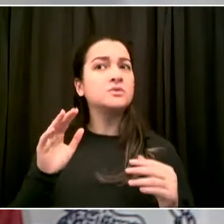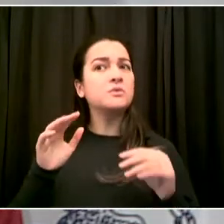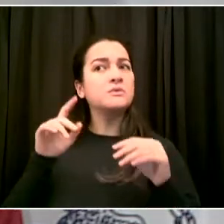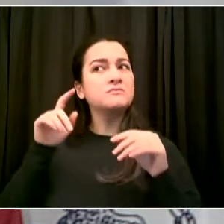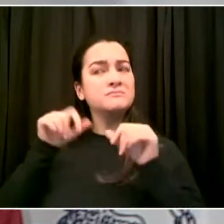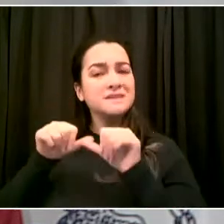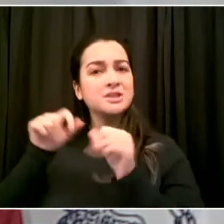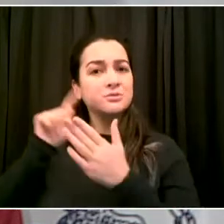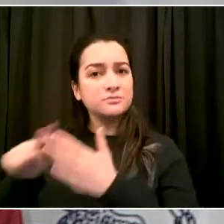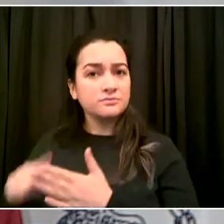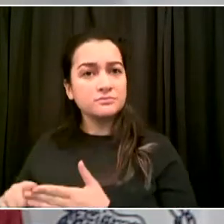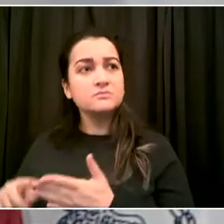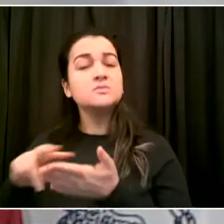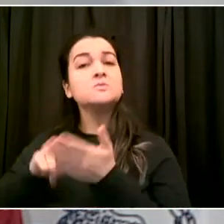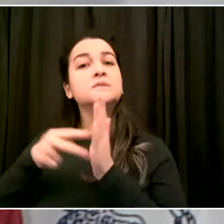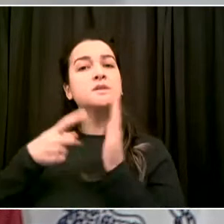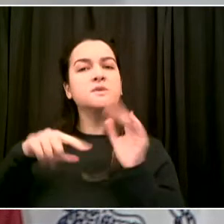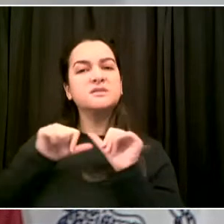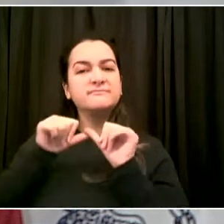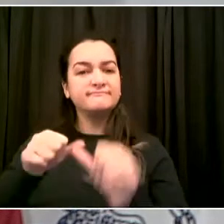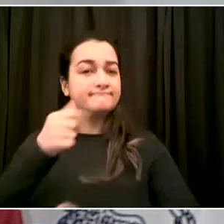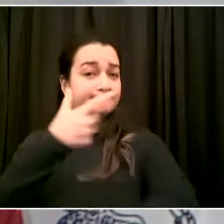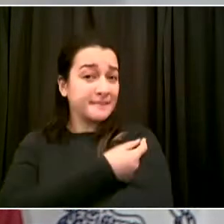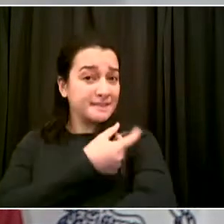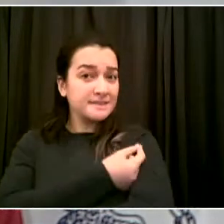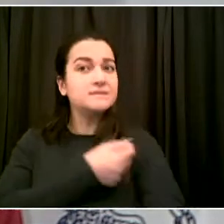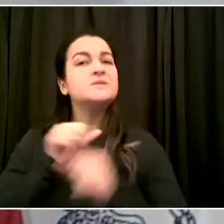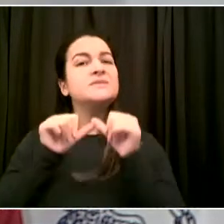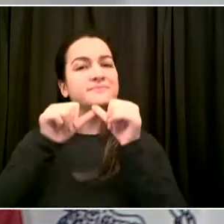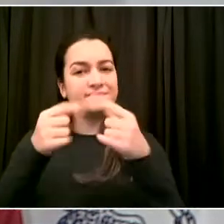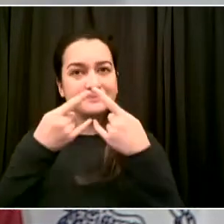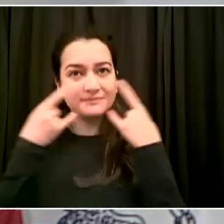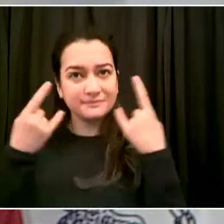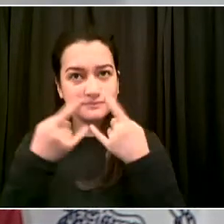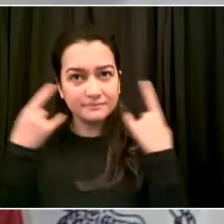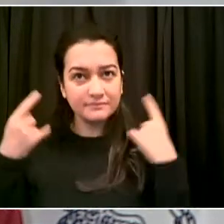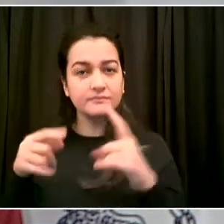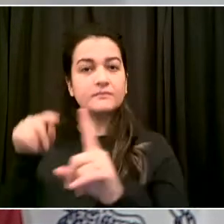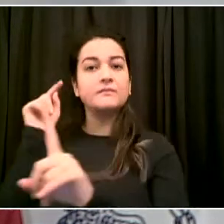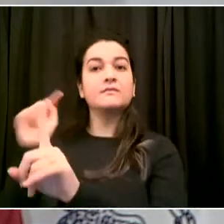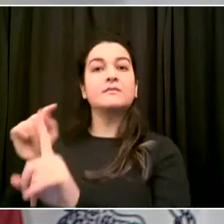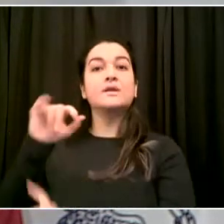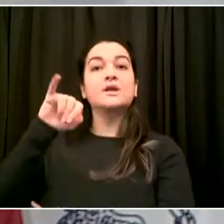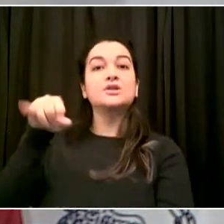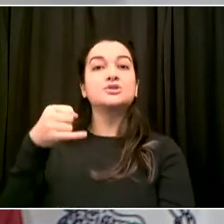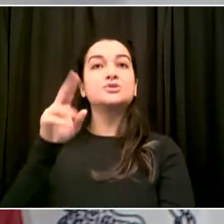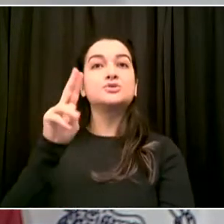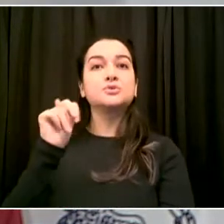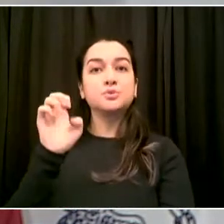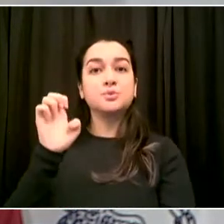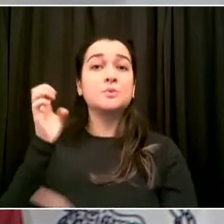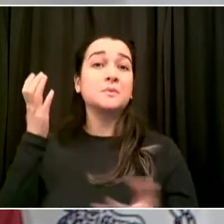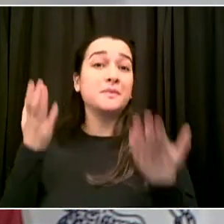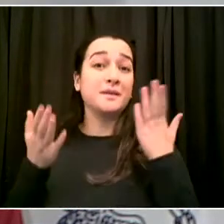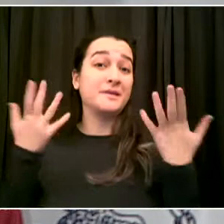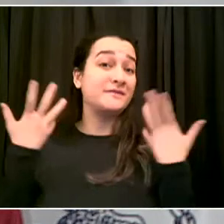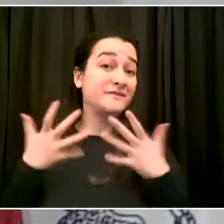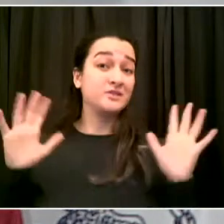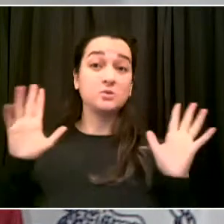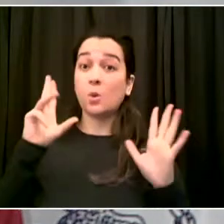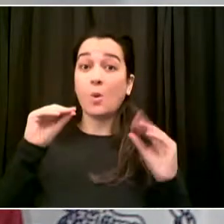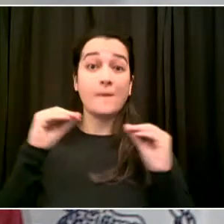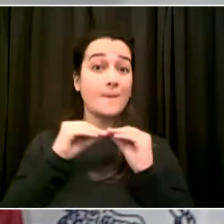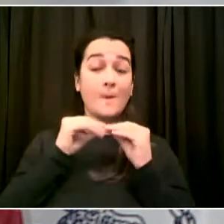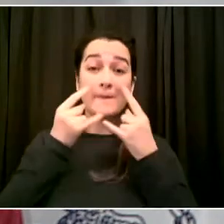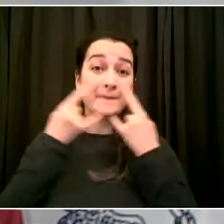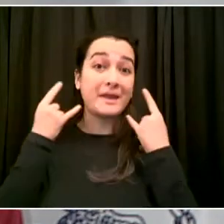June, we'll update the guidance depending on what we're seeing. I think it's really important for people not to let the guard down. And Dr.